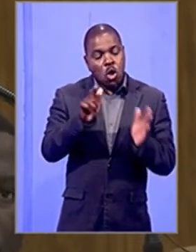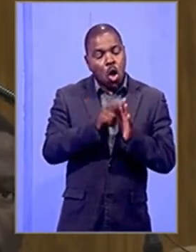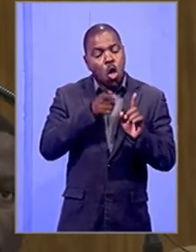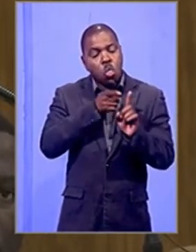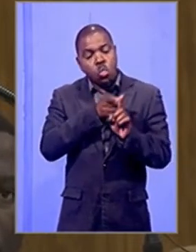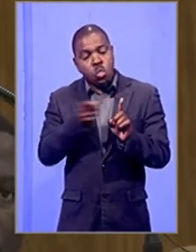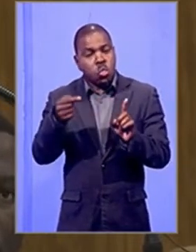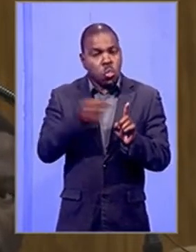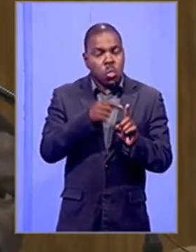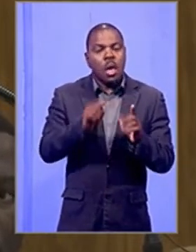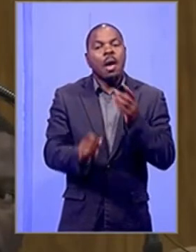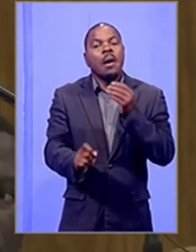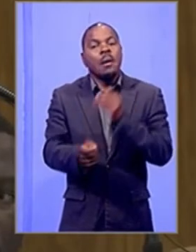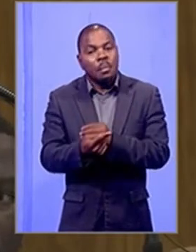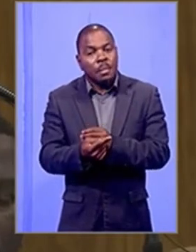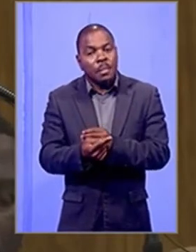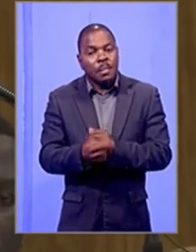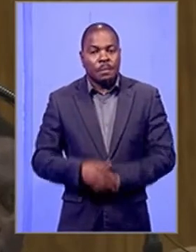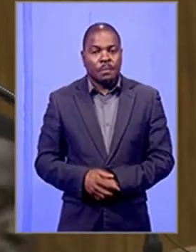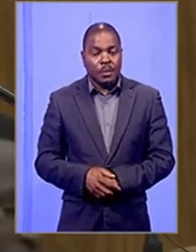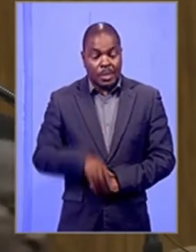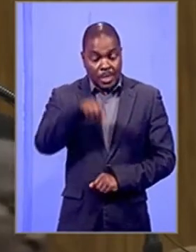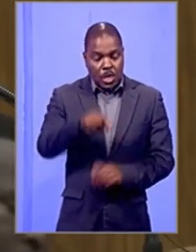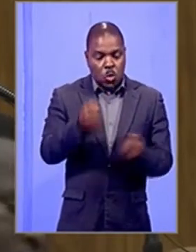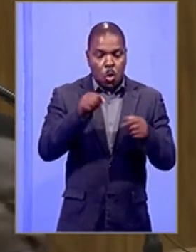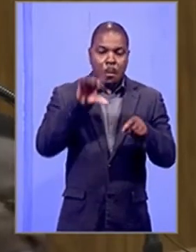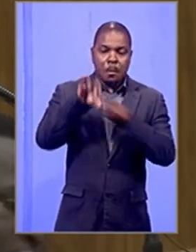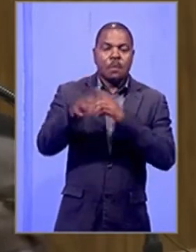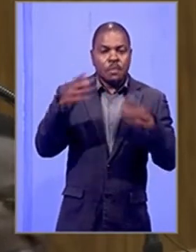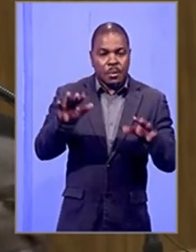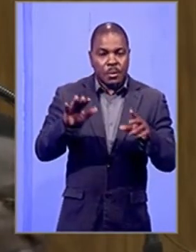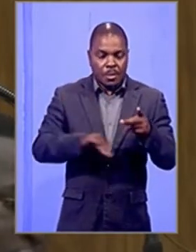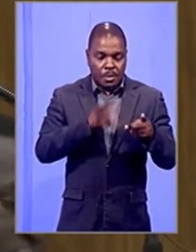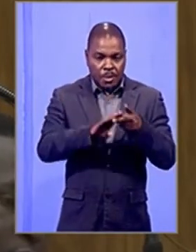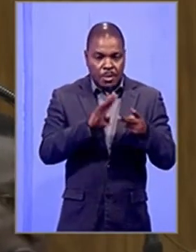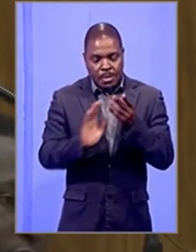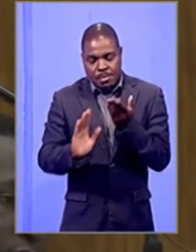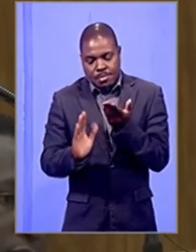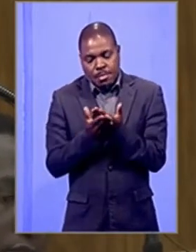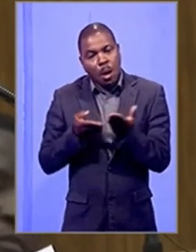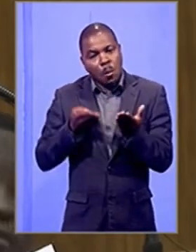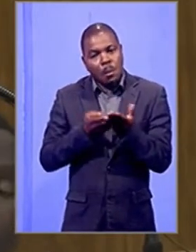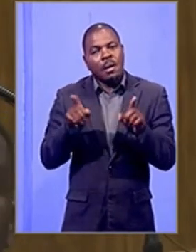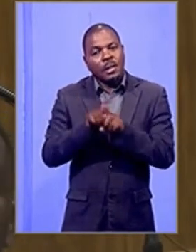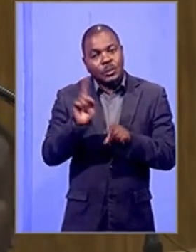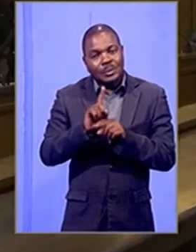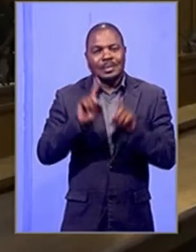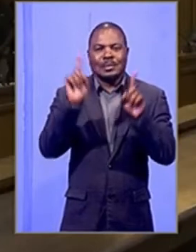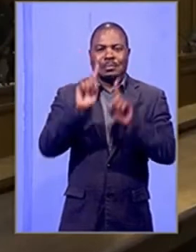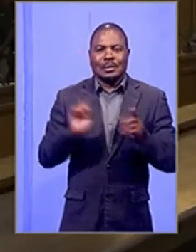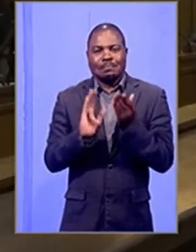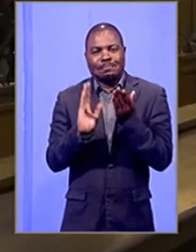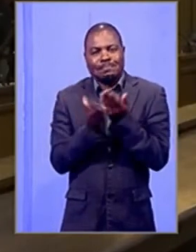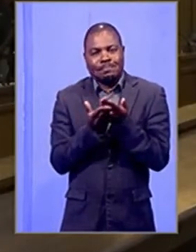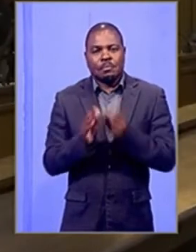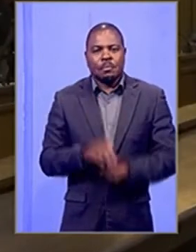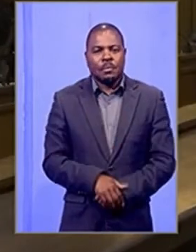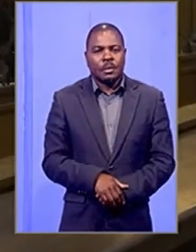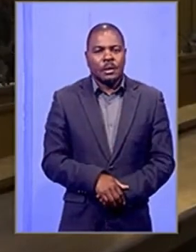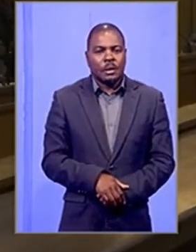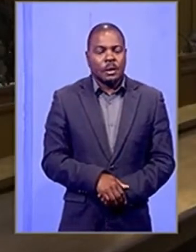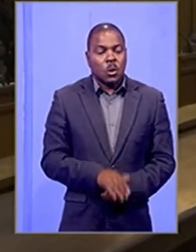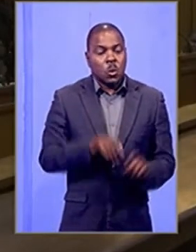was brought forward to the attention of the trial court and it was recorded as a special entry. Mshololo